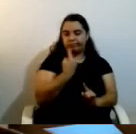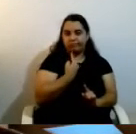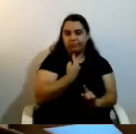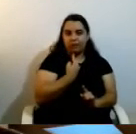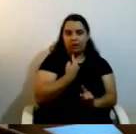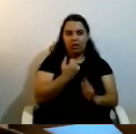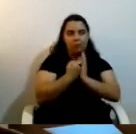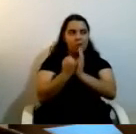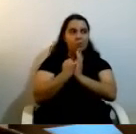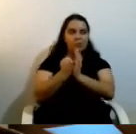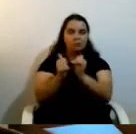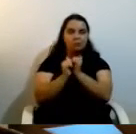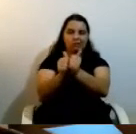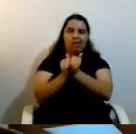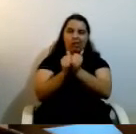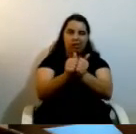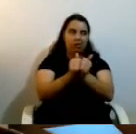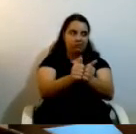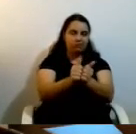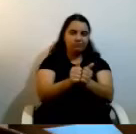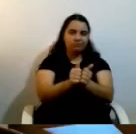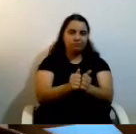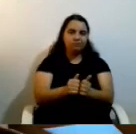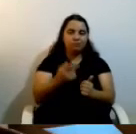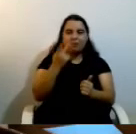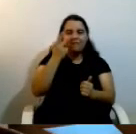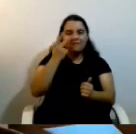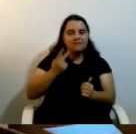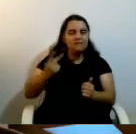a terrible strain on the relationship.